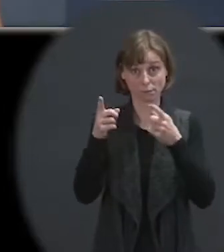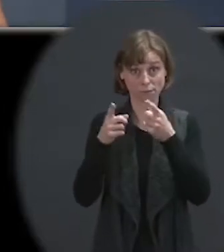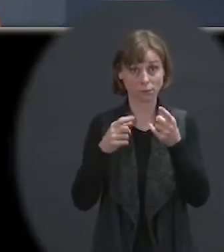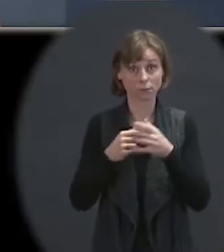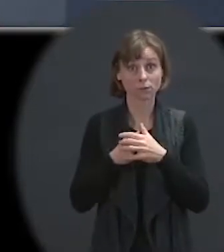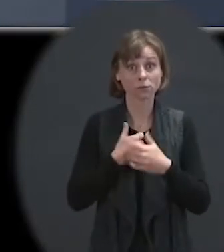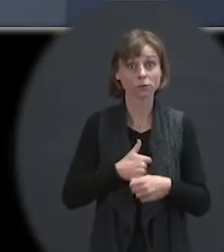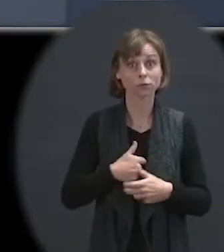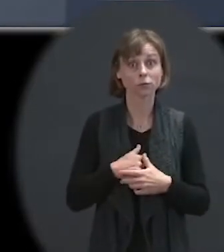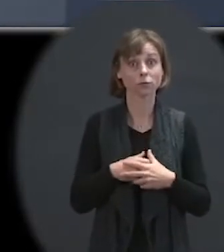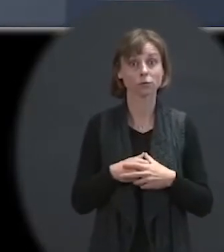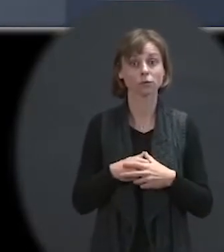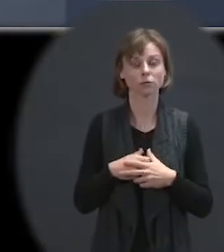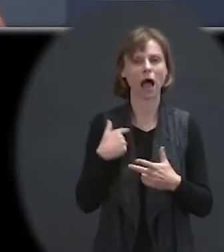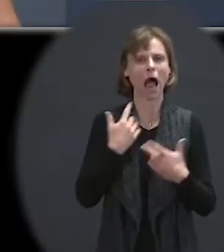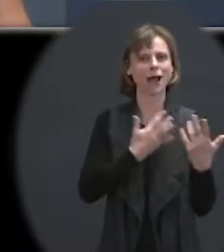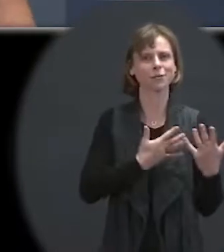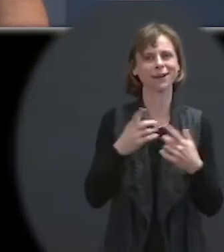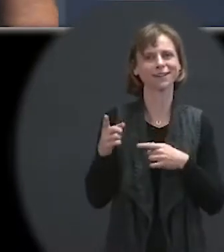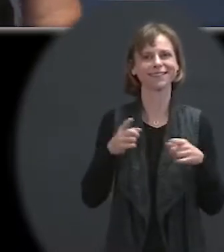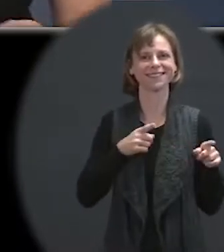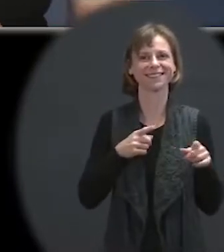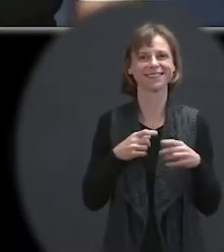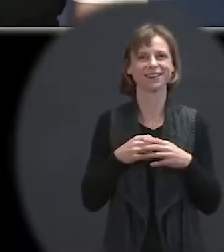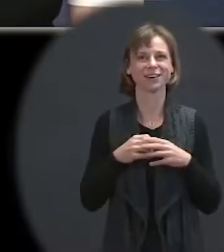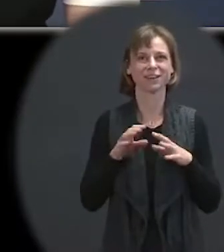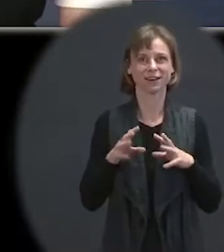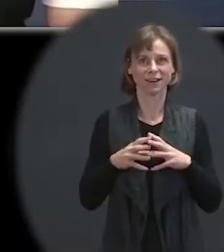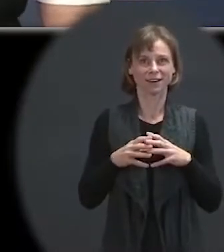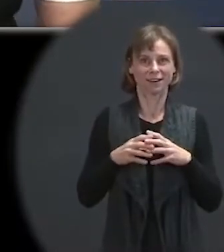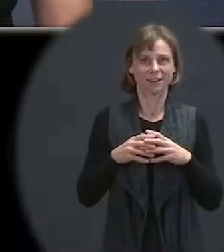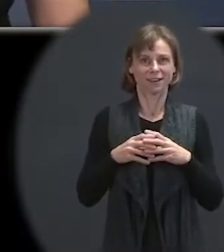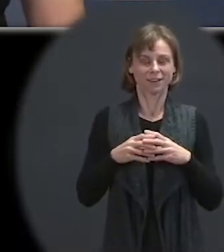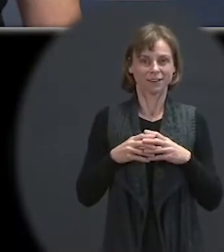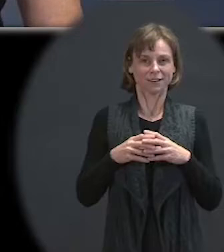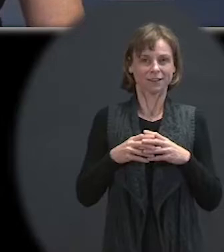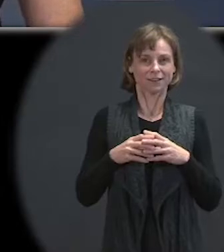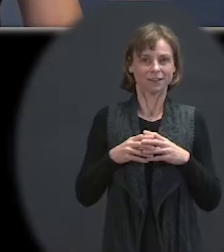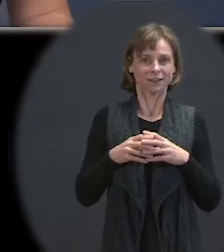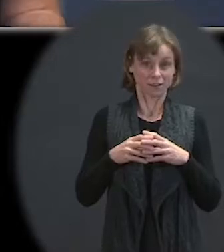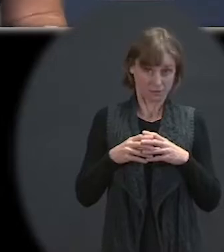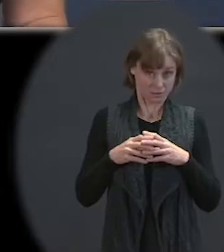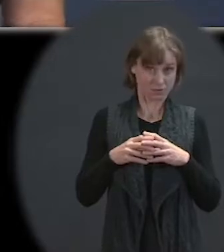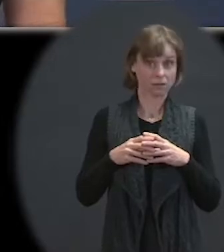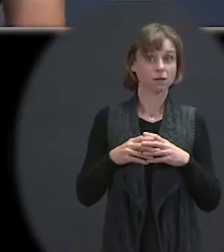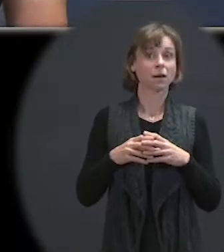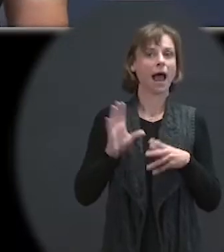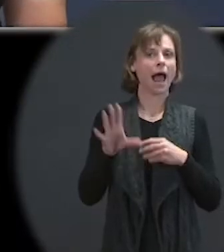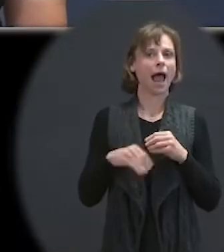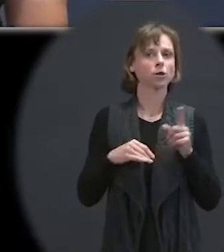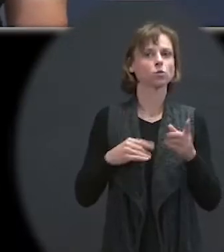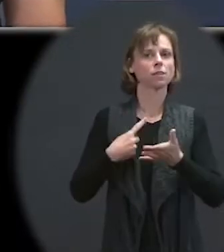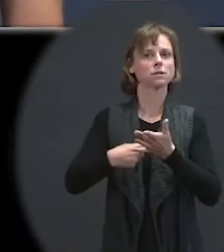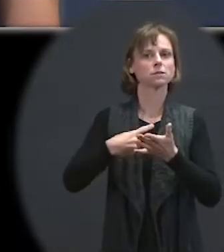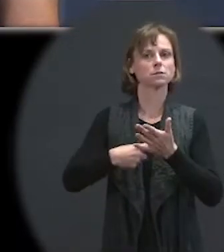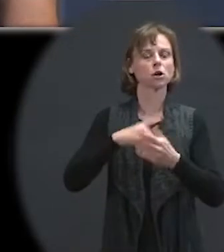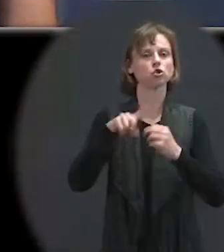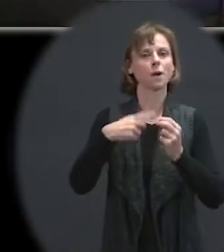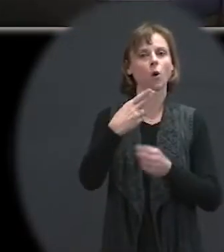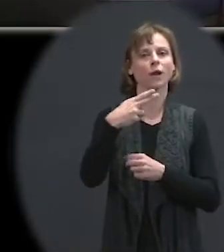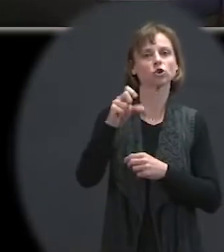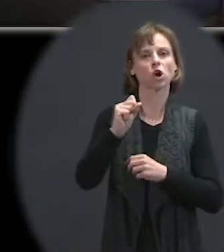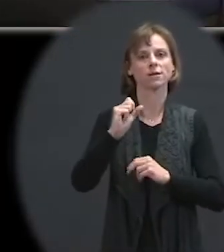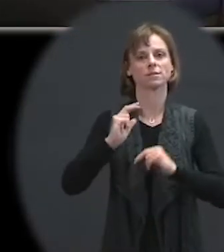Go ahead. I can wait for your immigration. Well, yeah, just because picking up on this discussion about the HHS